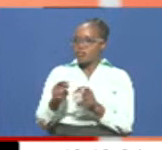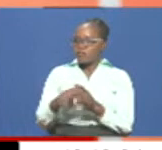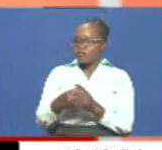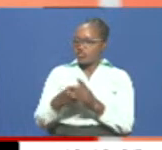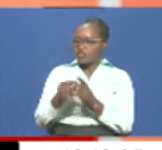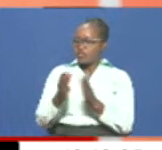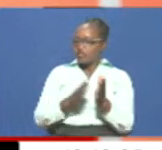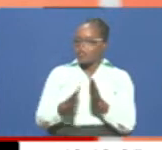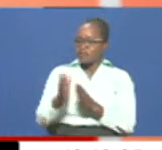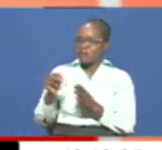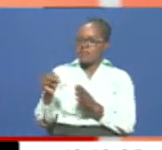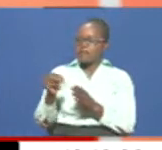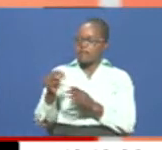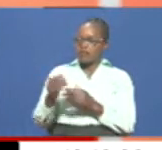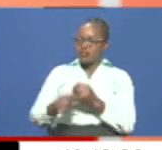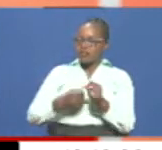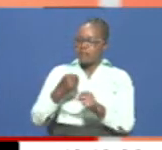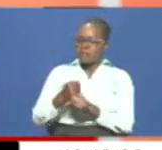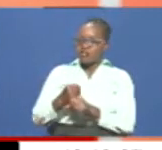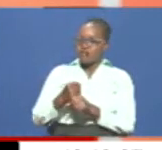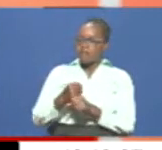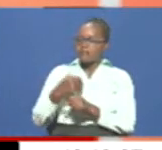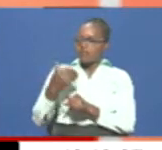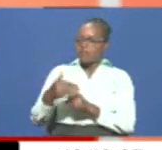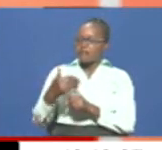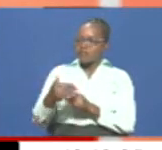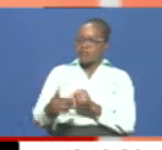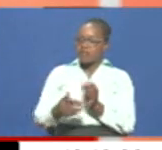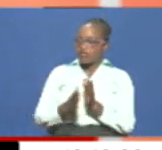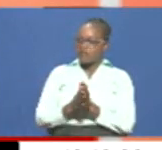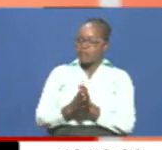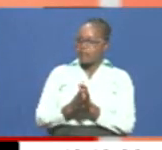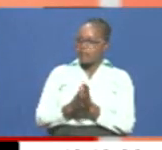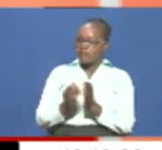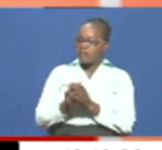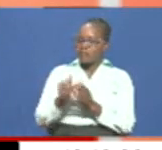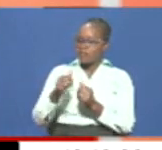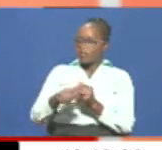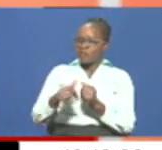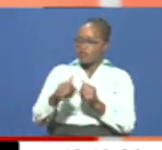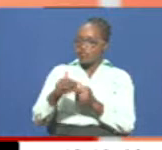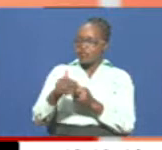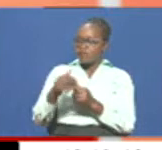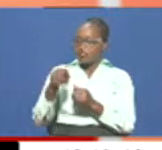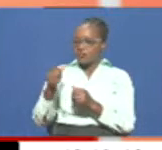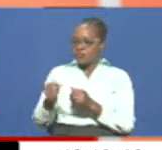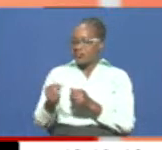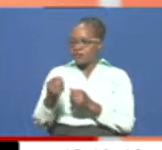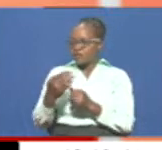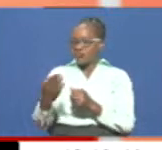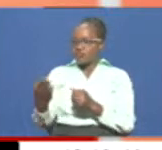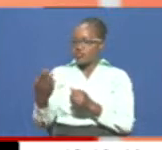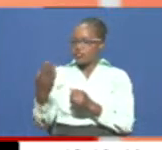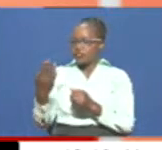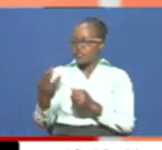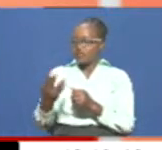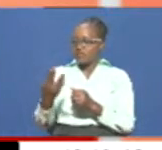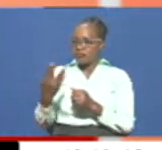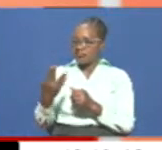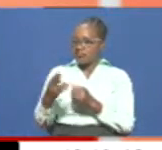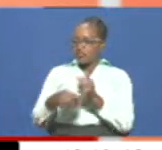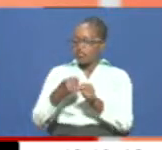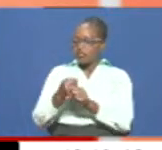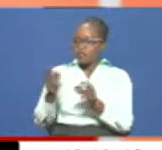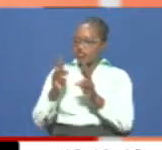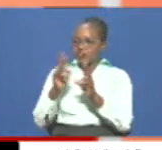continually, expose them to international standards so that within the next 4 to 5 years they are ready. By the time they go to Dakar, we'll have a